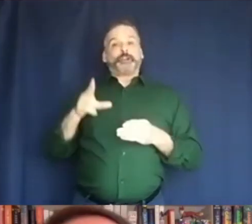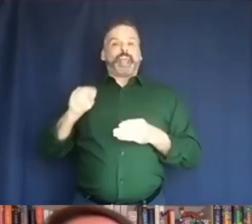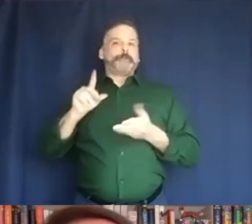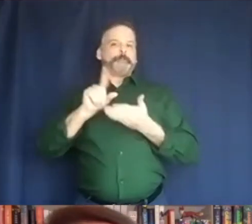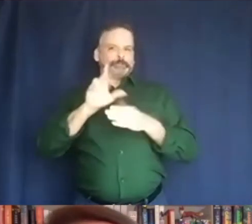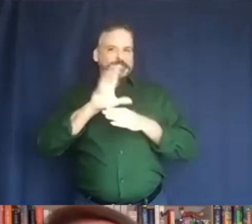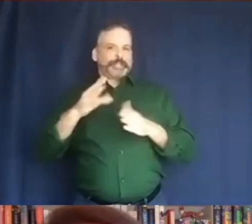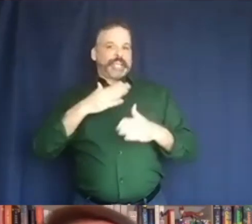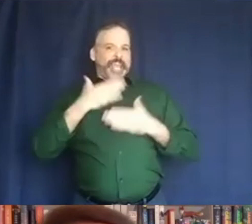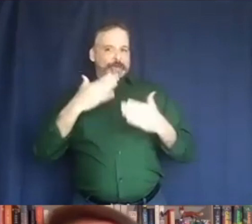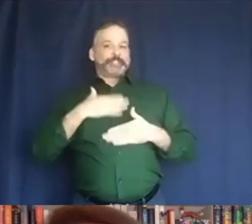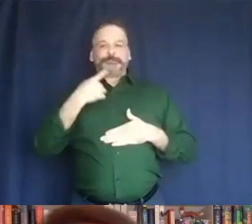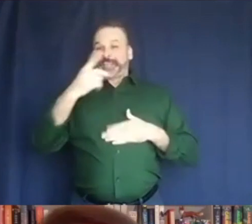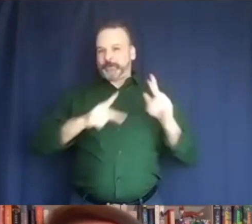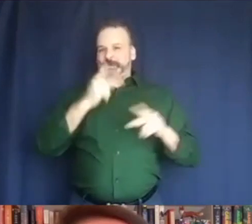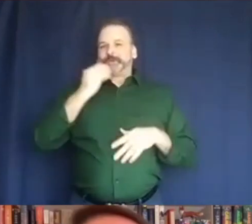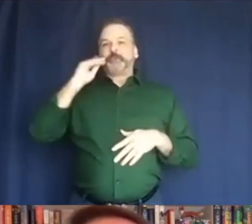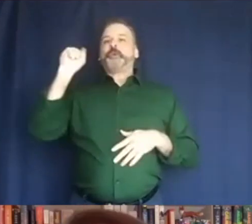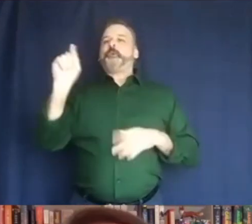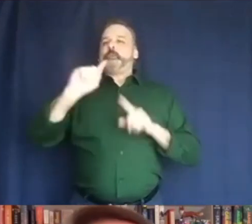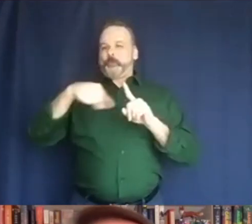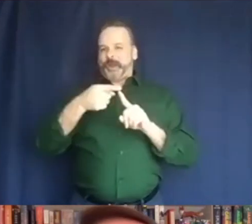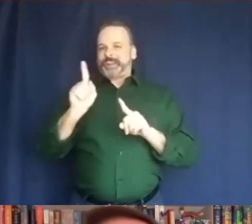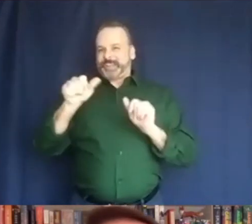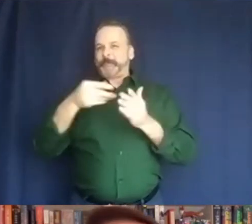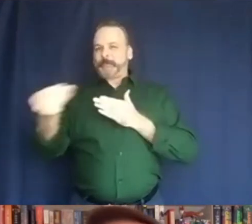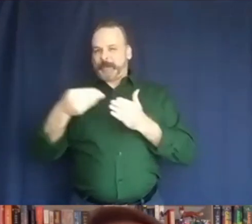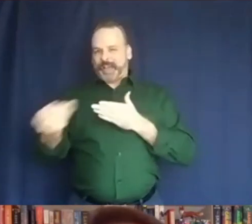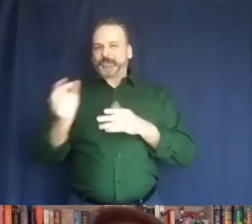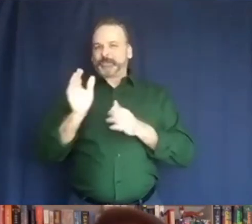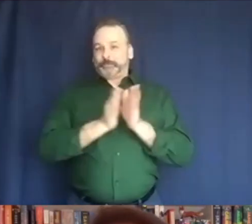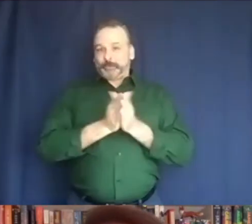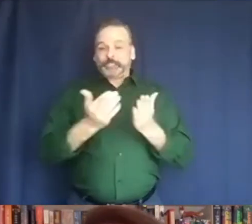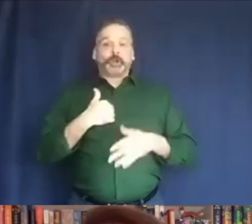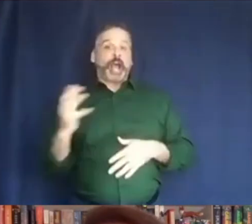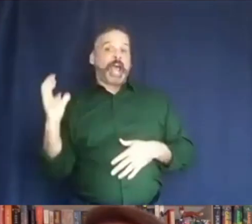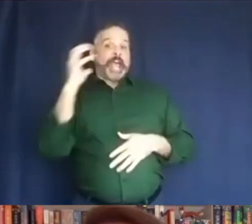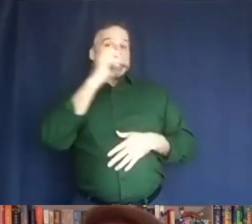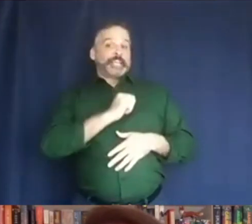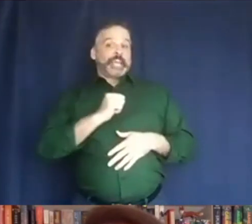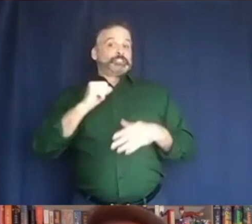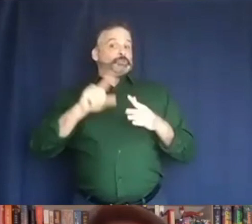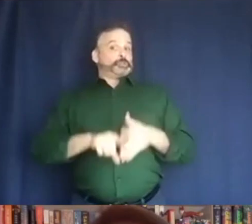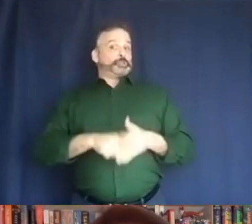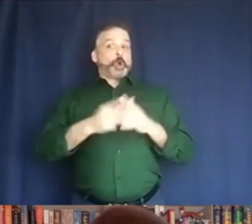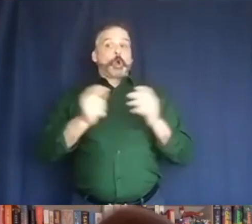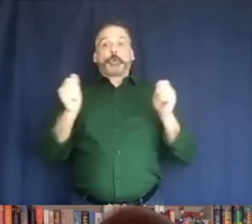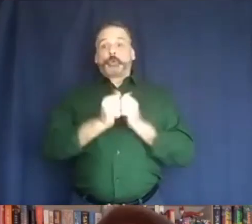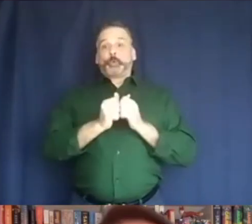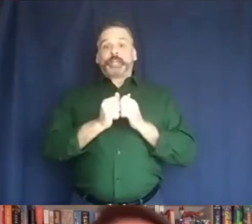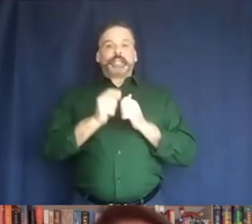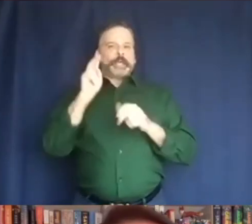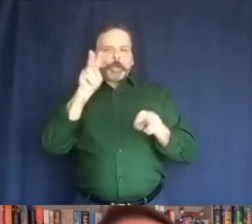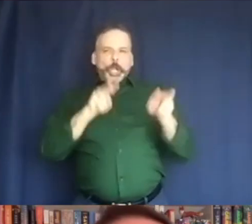home when they can acquire those works. So I guess we could go with, could we start out with, I'm just